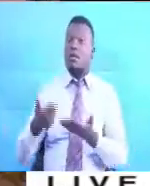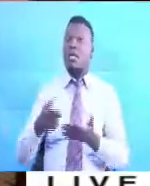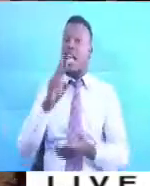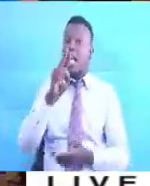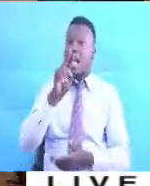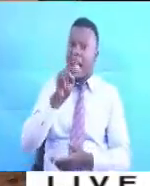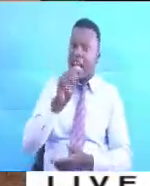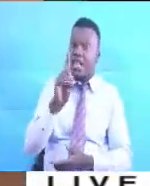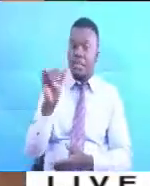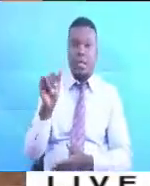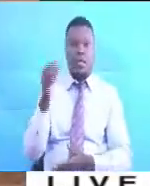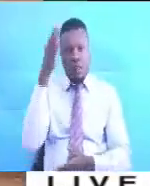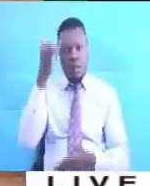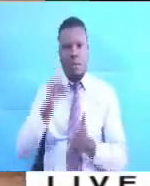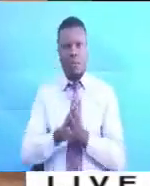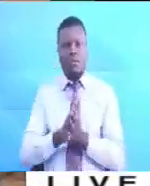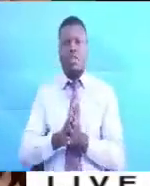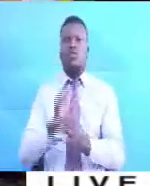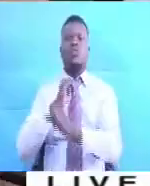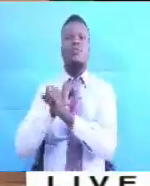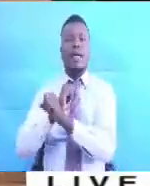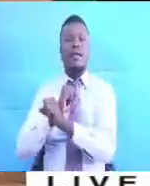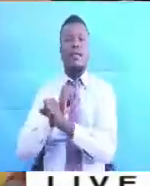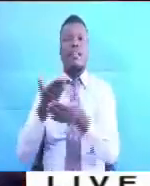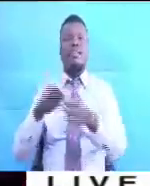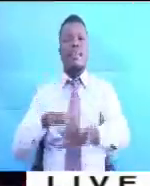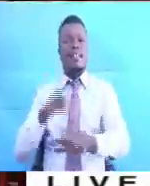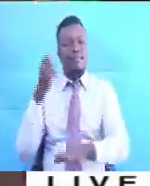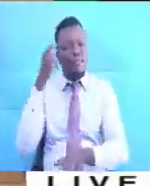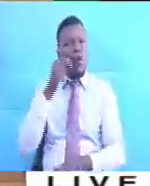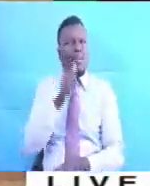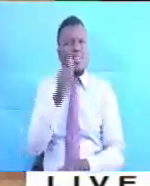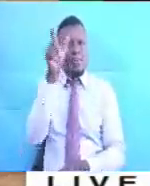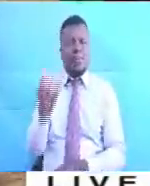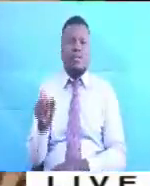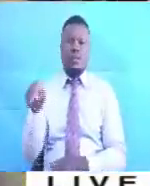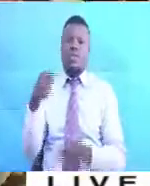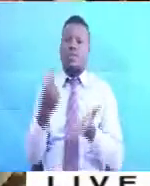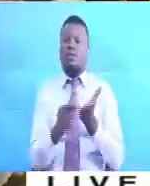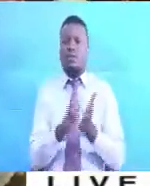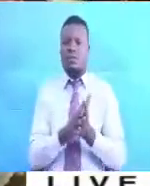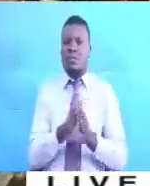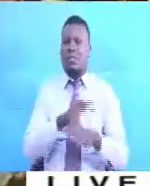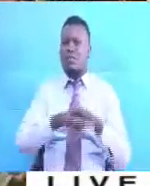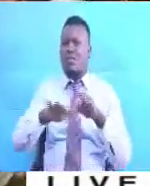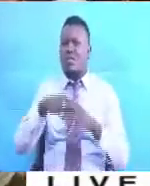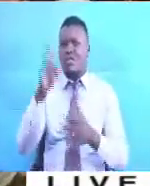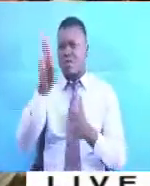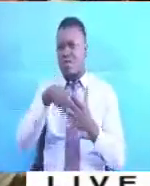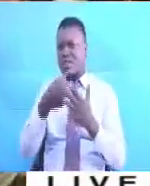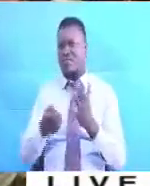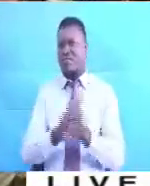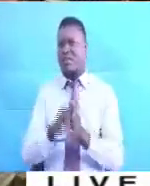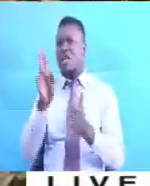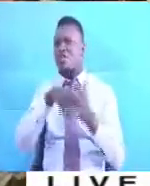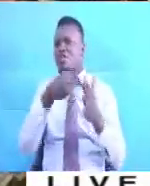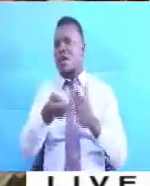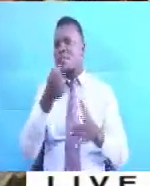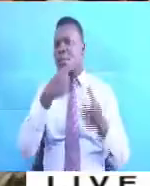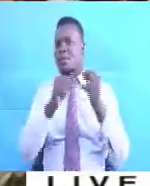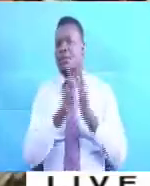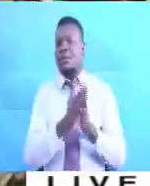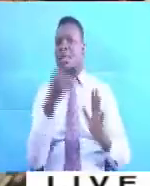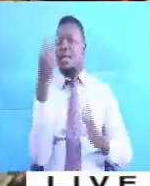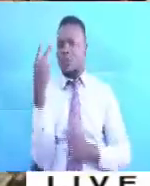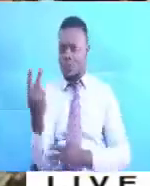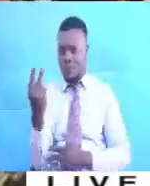to prevent death of any Ugandan out of a side effect of a drug. Point number two, we